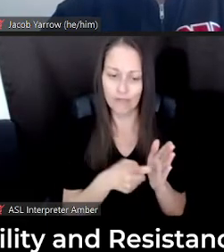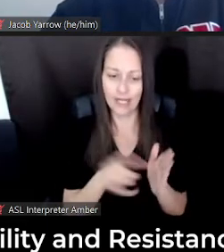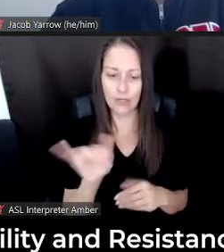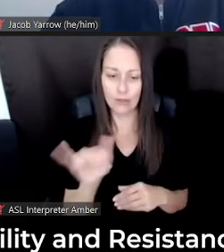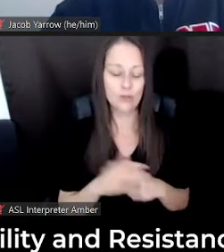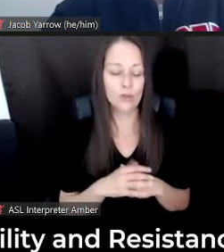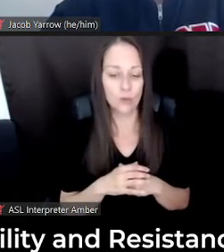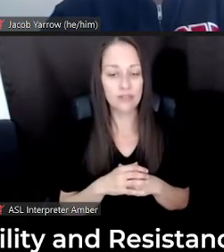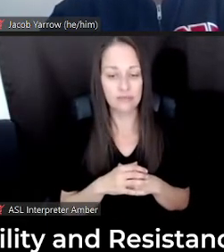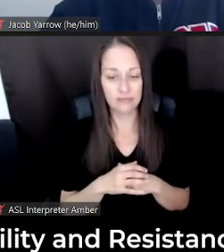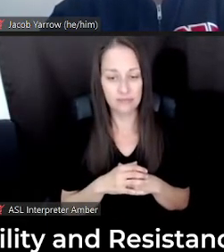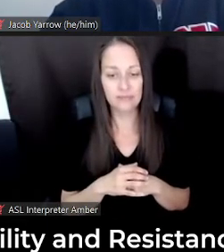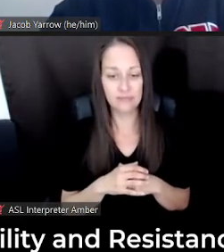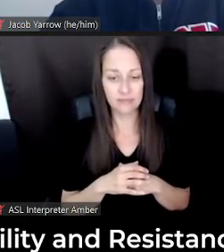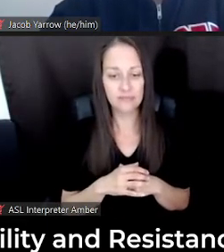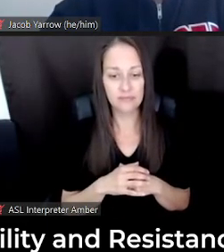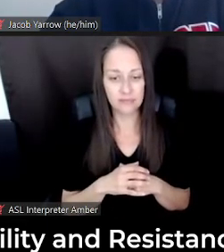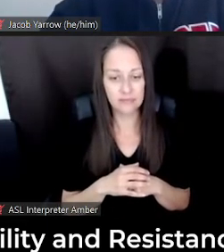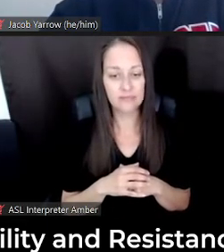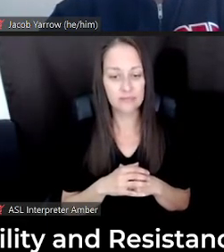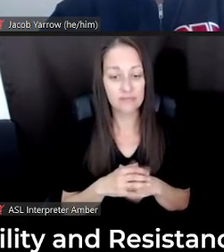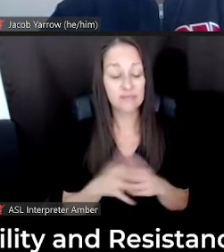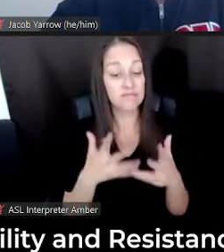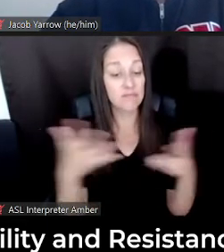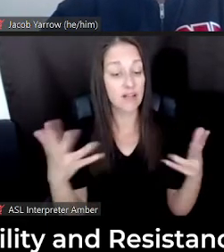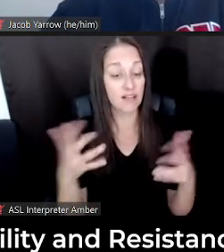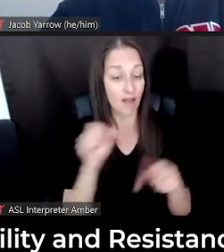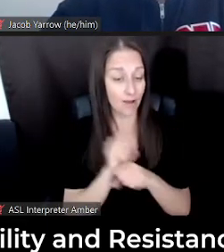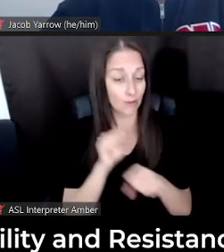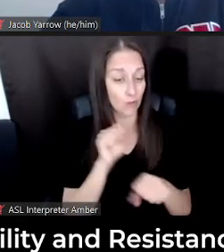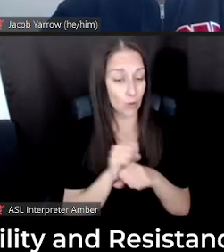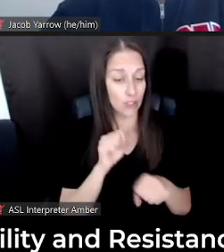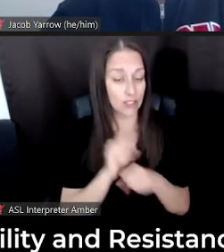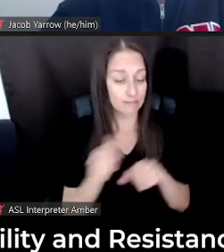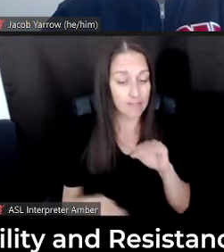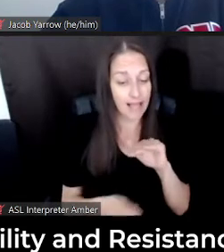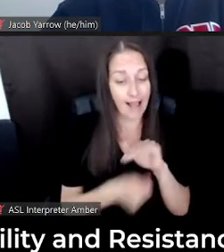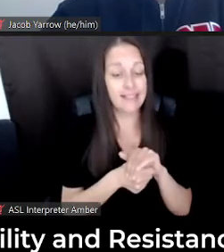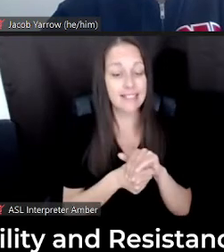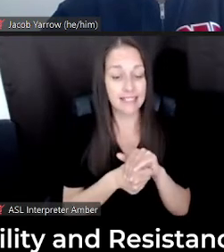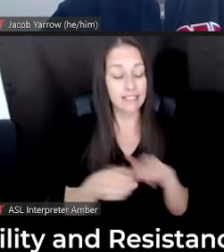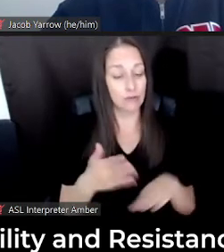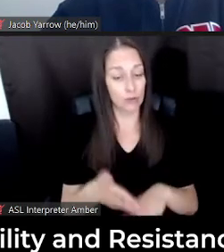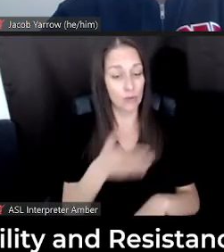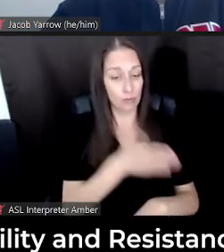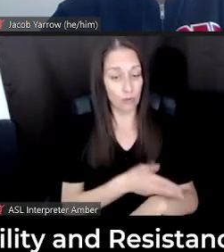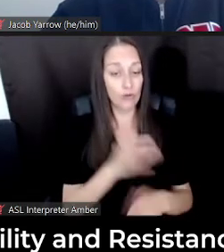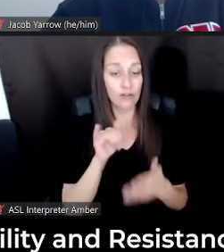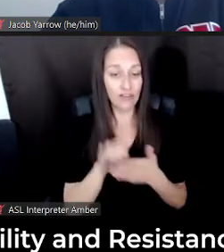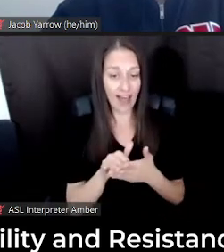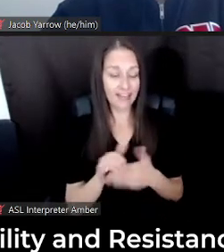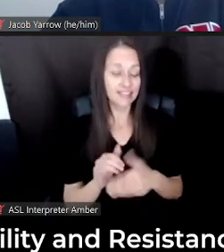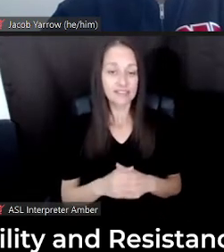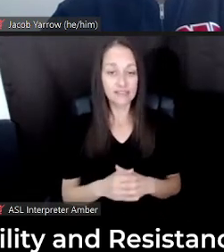There's a lot of work being done behind the scenes to improve that. And